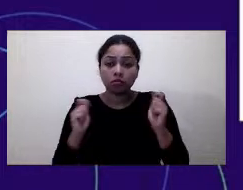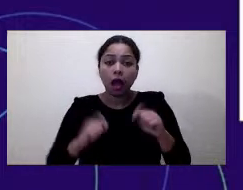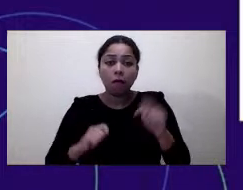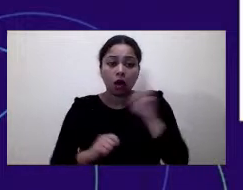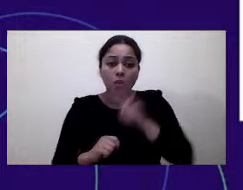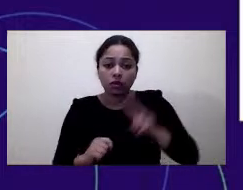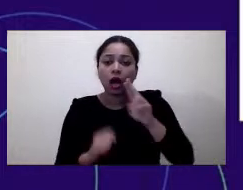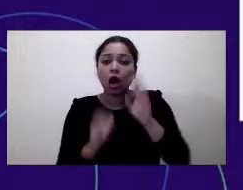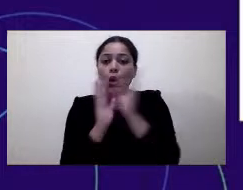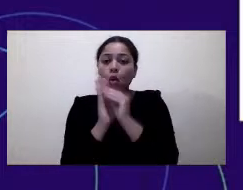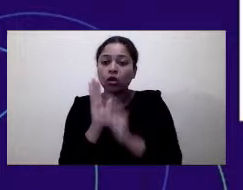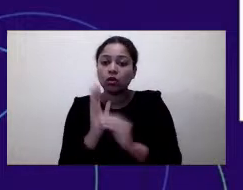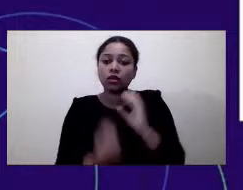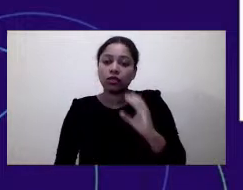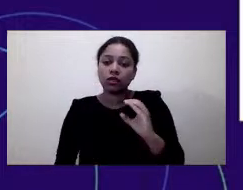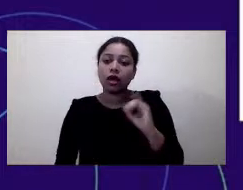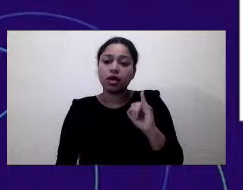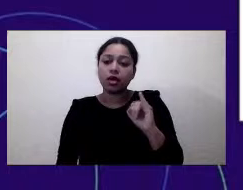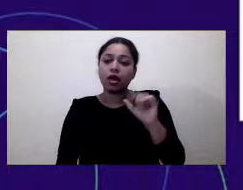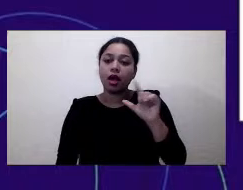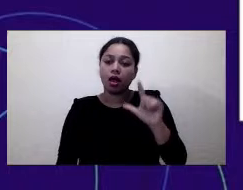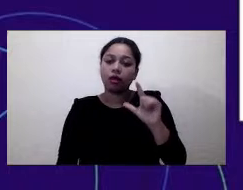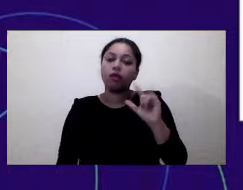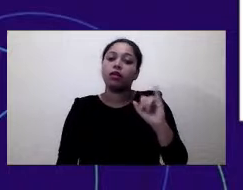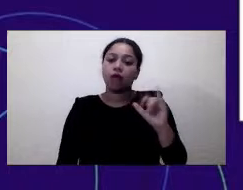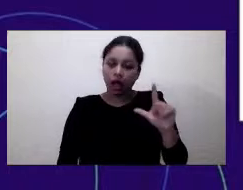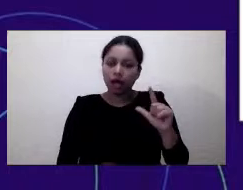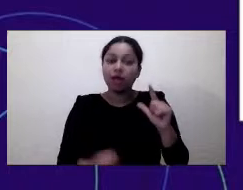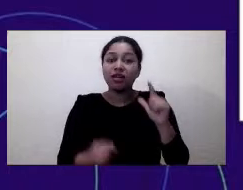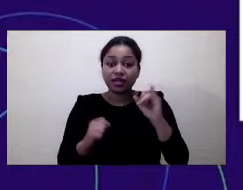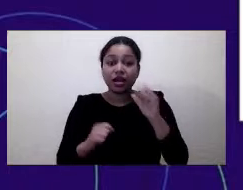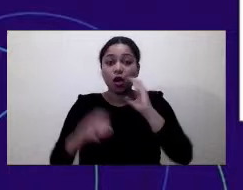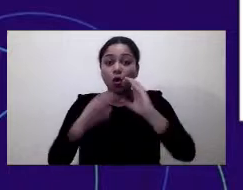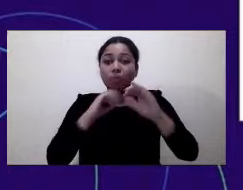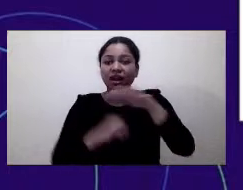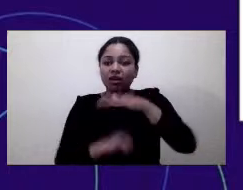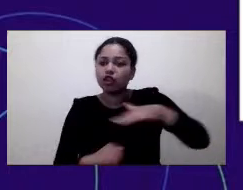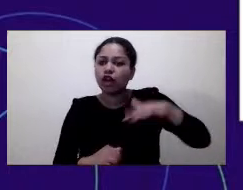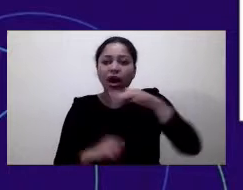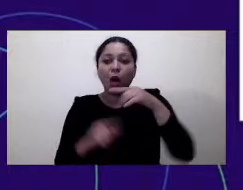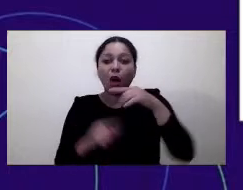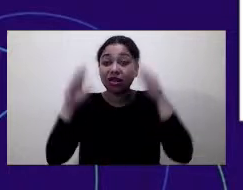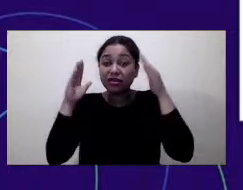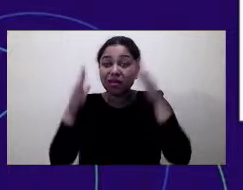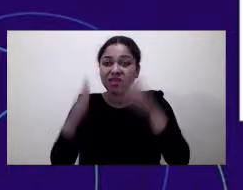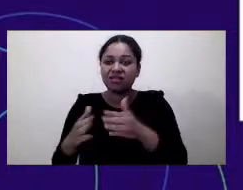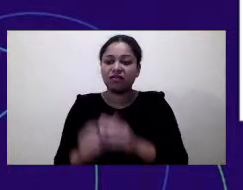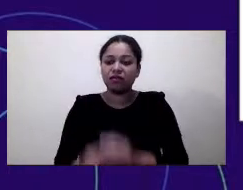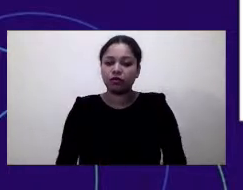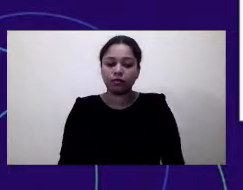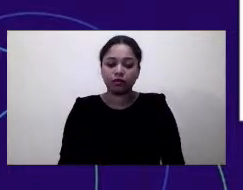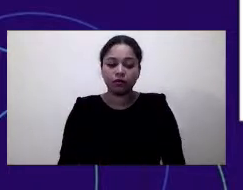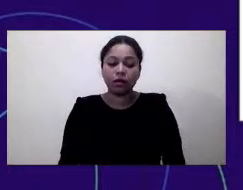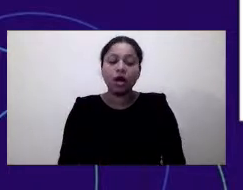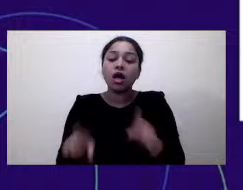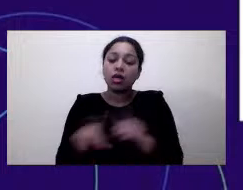about measuring general communicative competences specifically. So, we can also have weekly integrated approach. So the